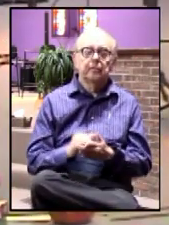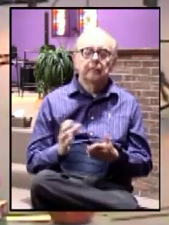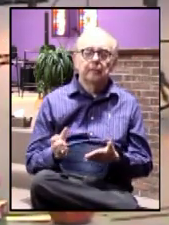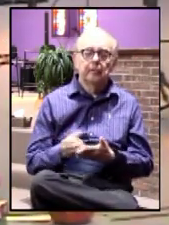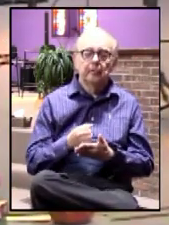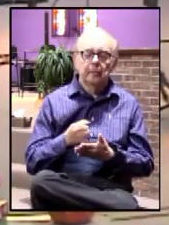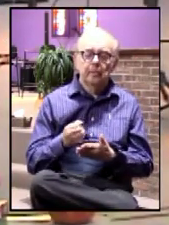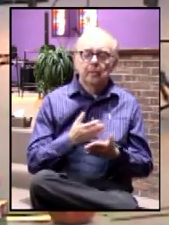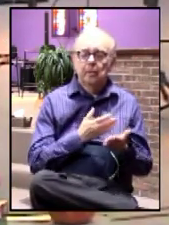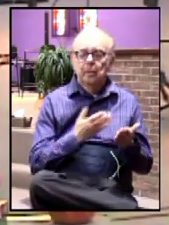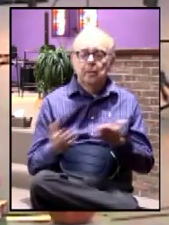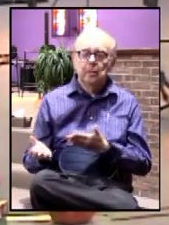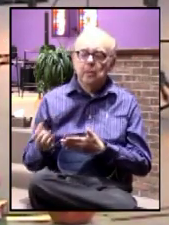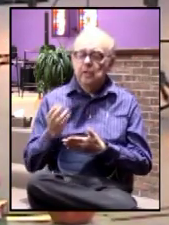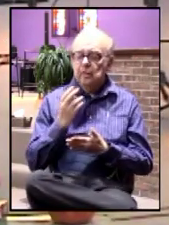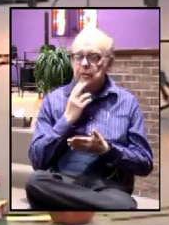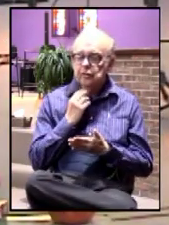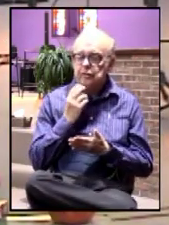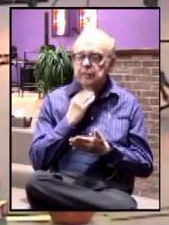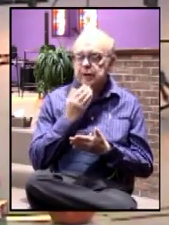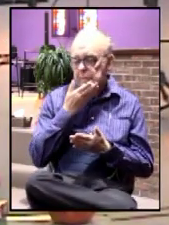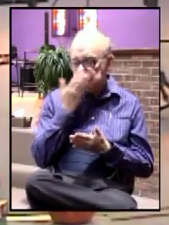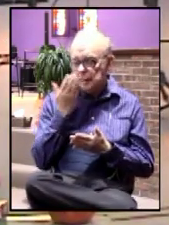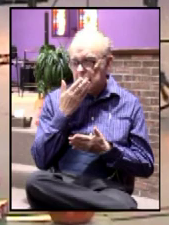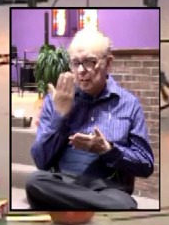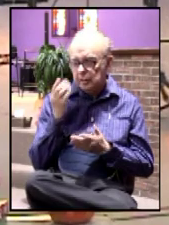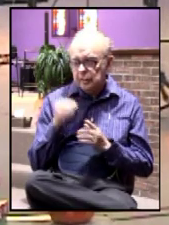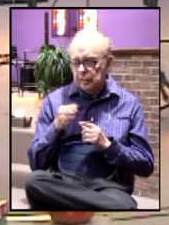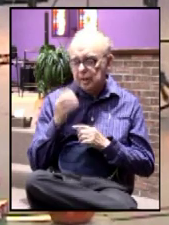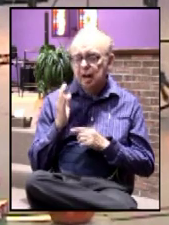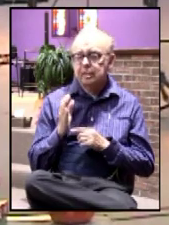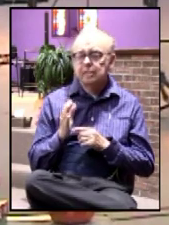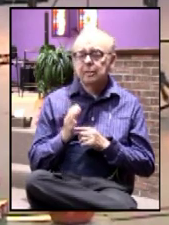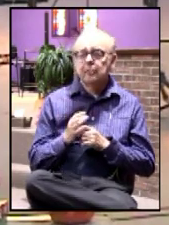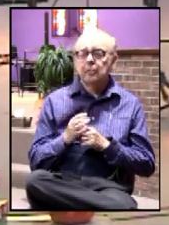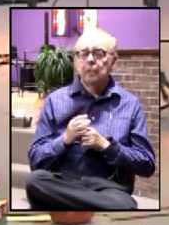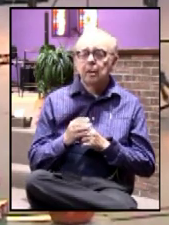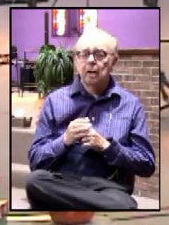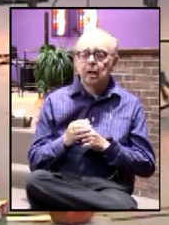that offering was to bring a sweet fragrance to God.